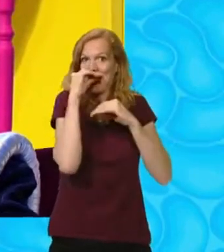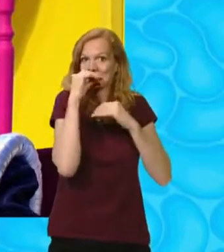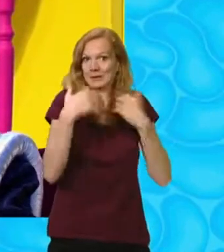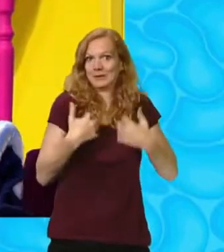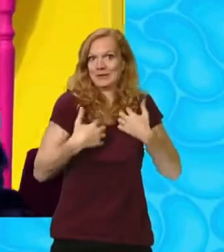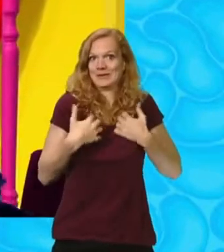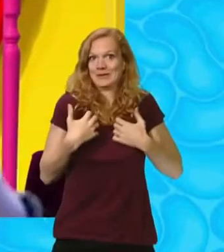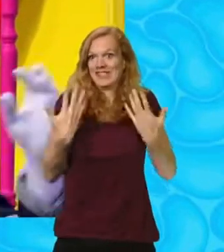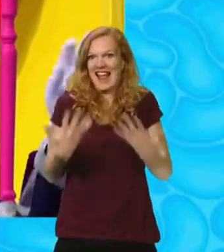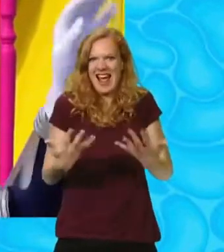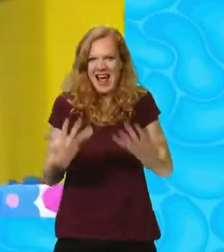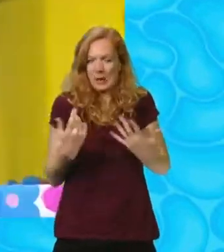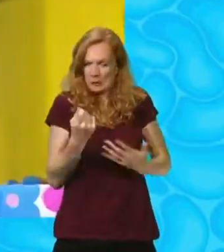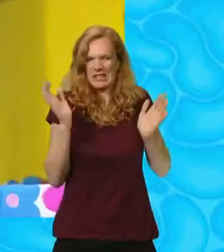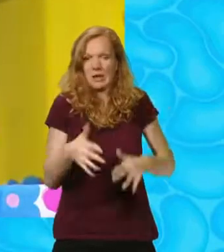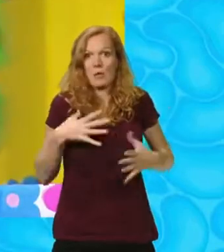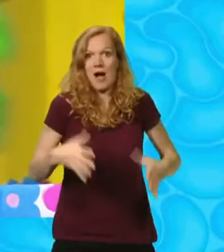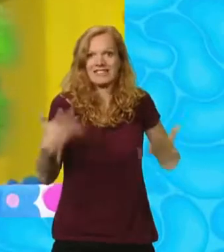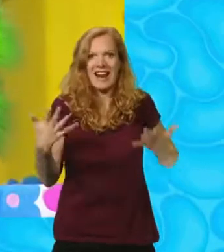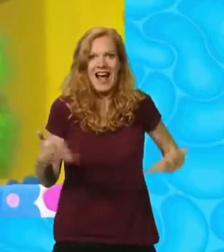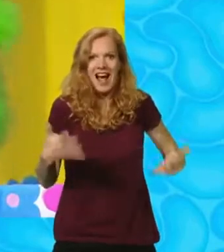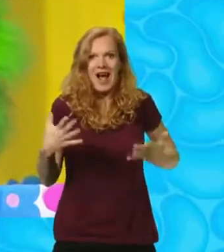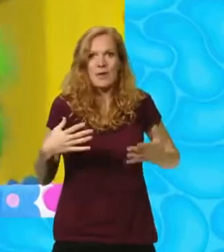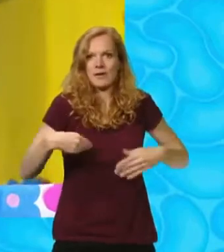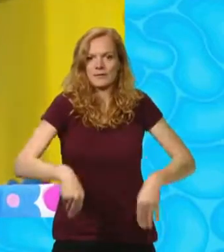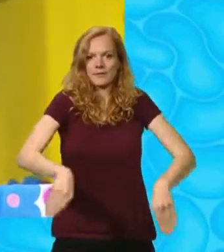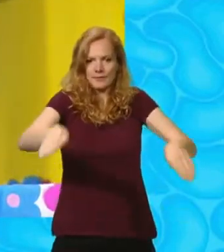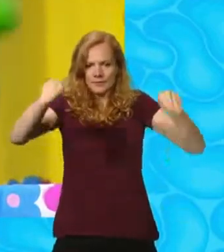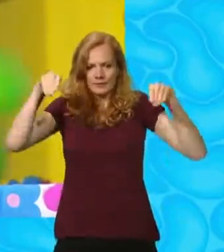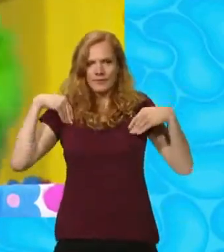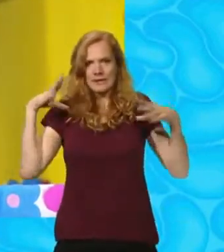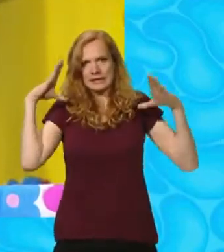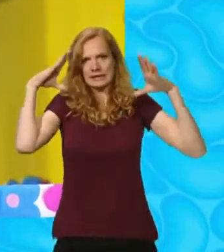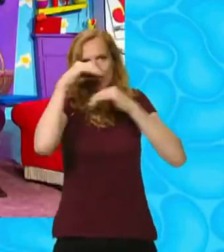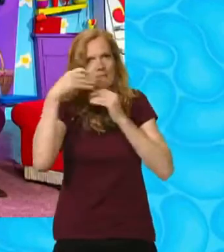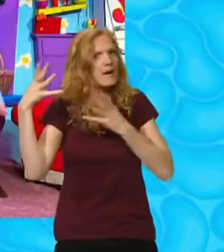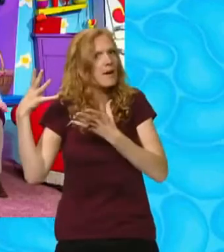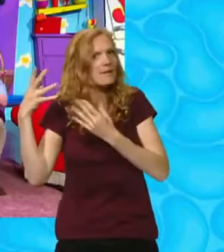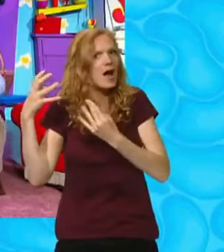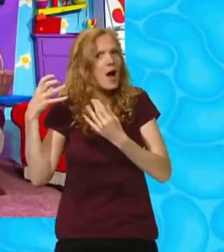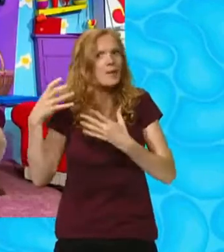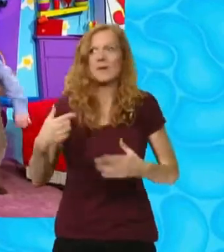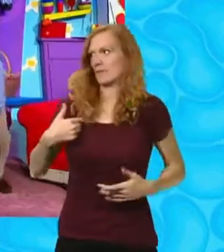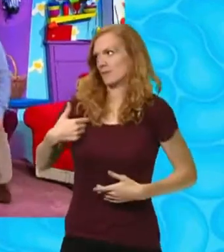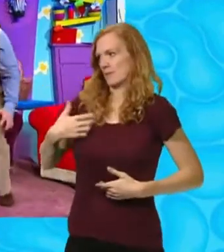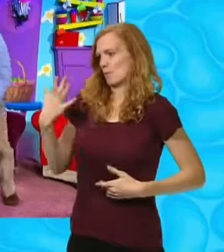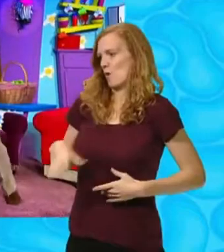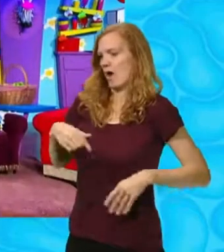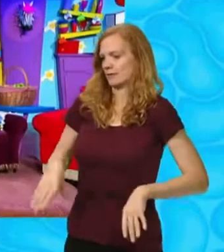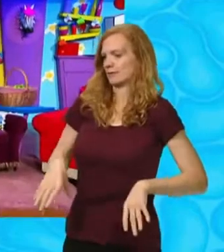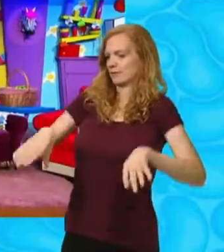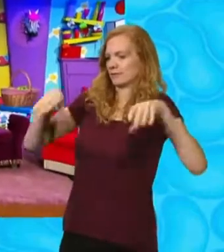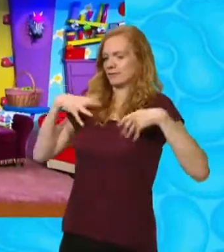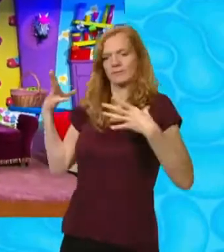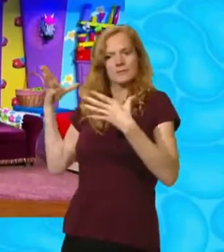try it now? Little Monster, will you go and get your nap blanket and pillow? All right. I'm going to go and get my nap